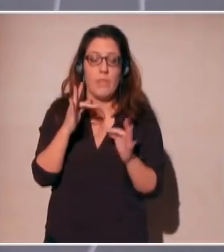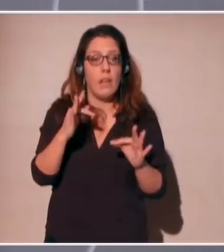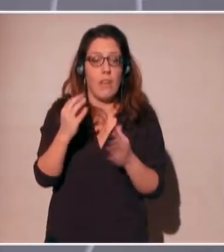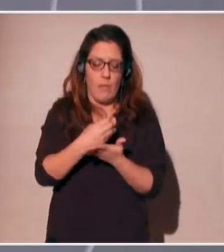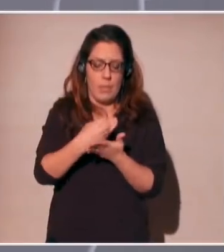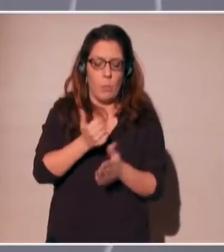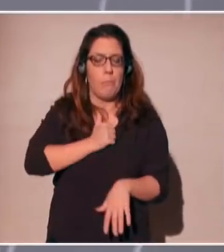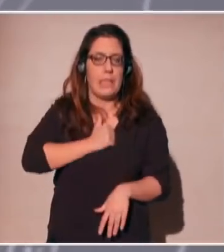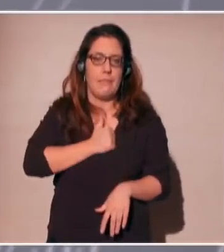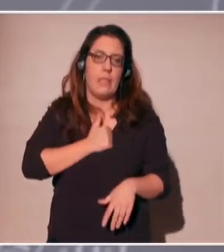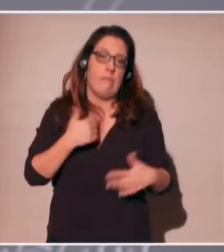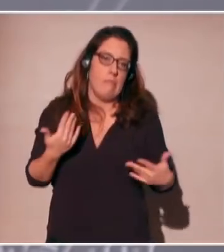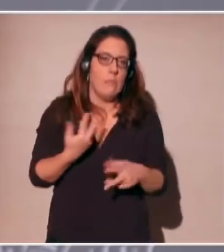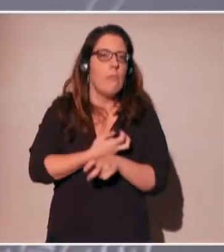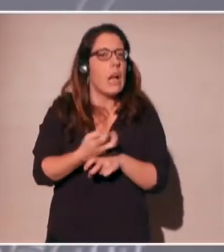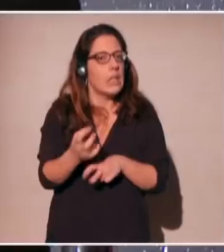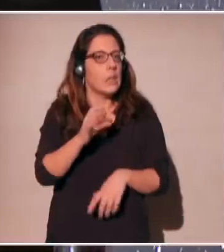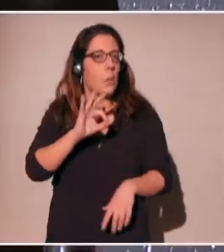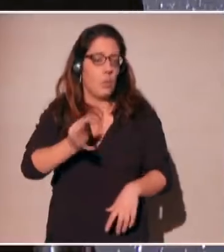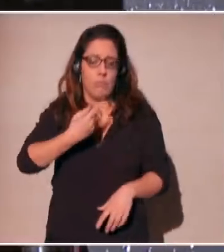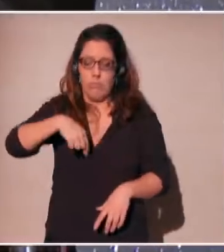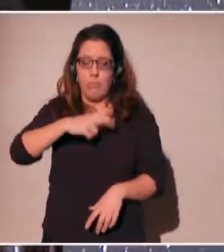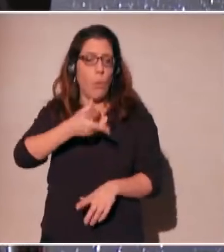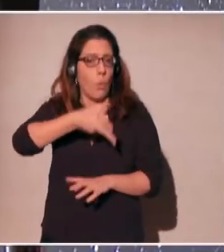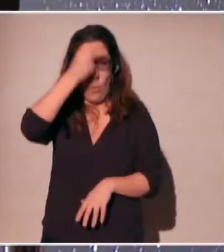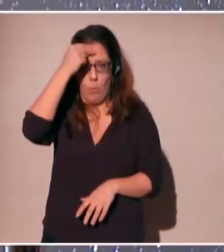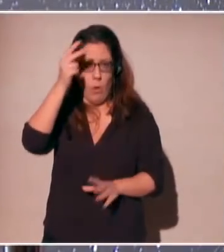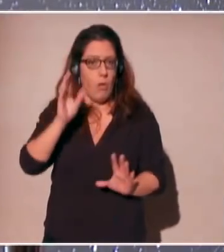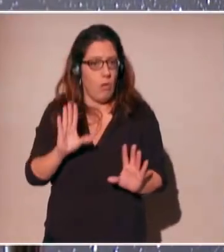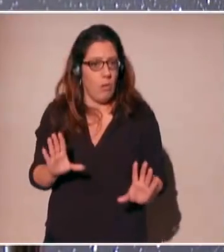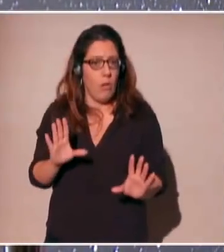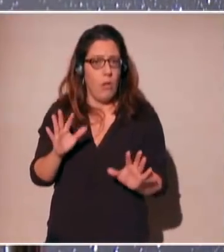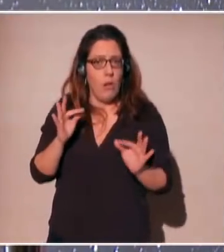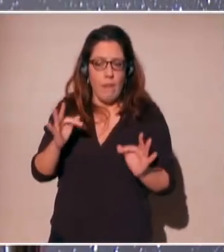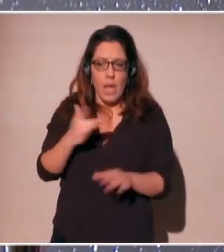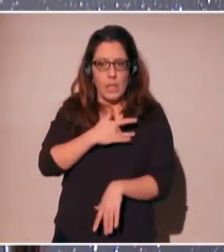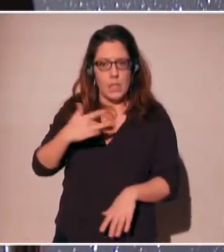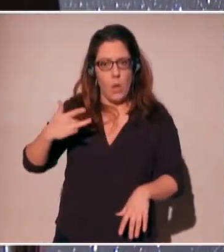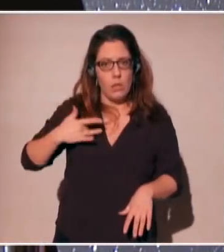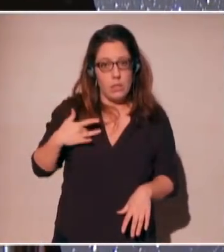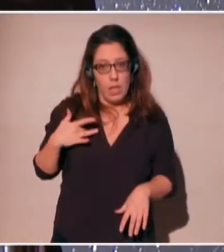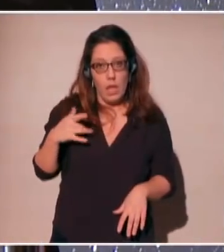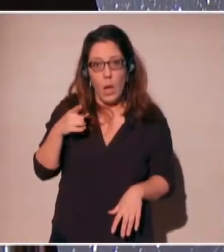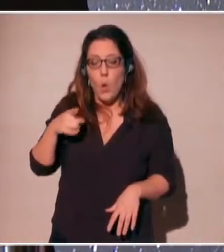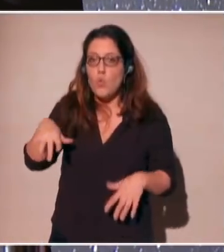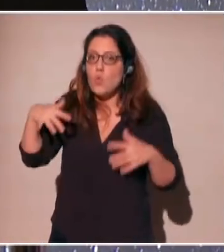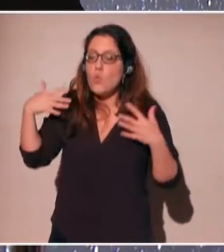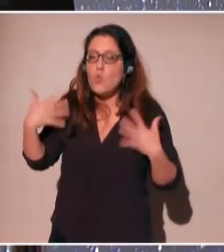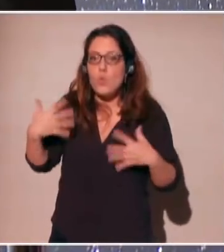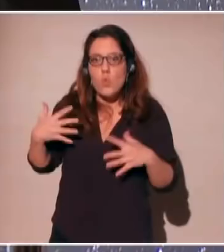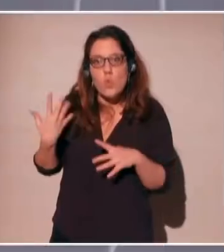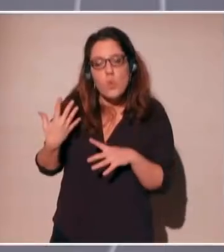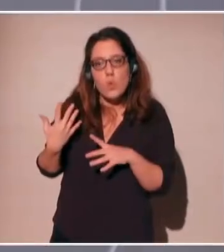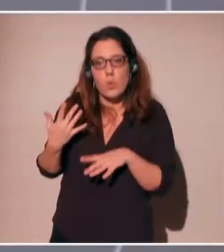health data is worth more than credit data. And we know that. We take it into account. So we can't be negligent, but on the other hand, we can't make it